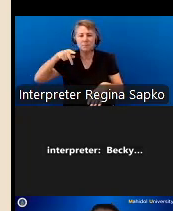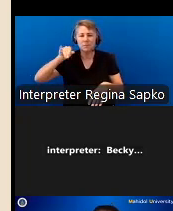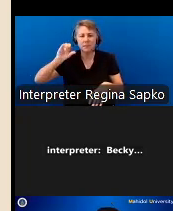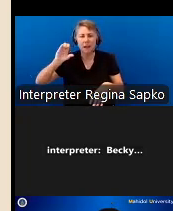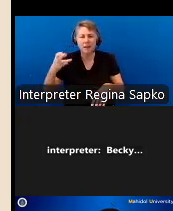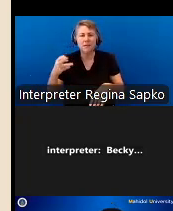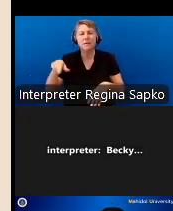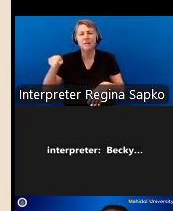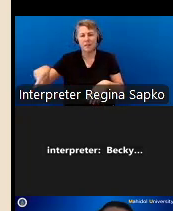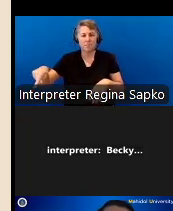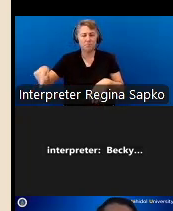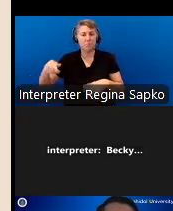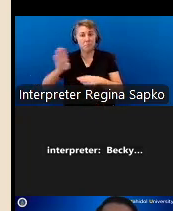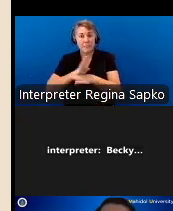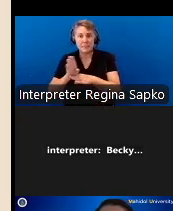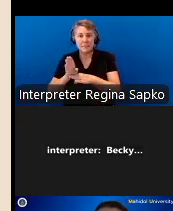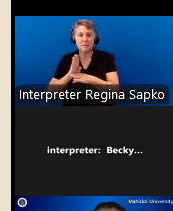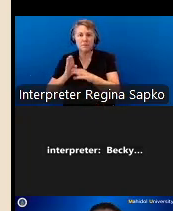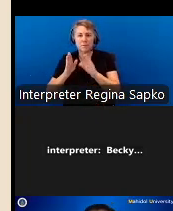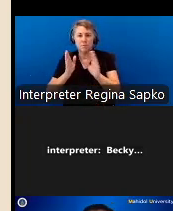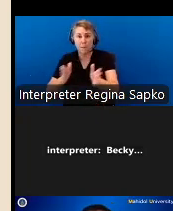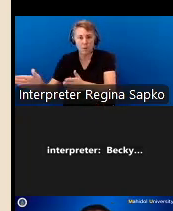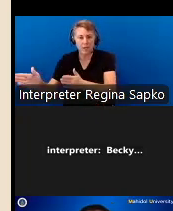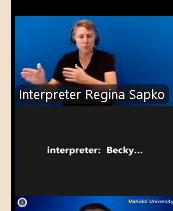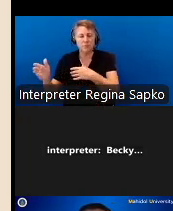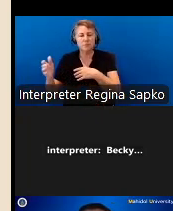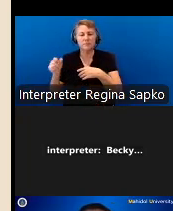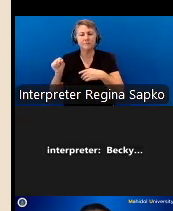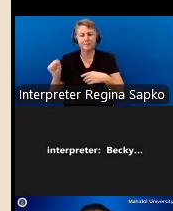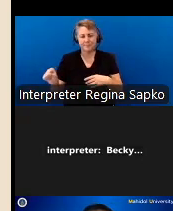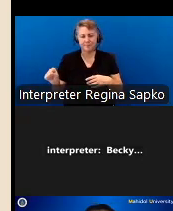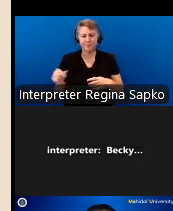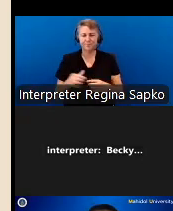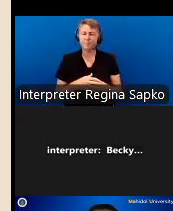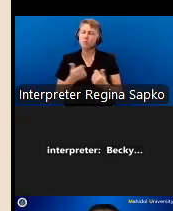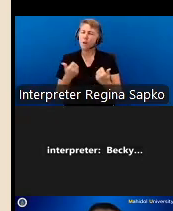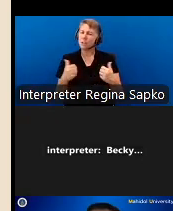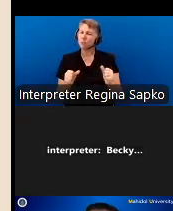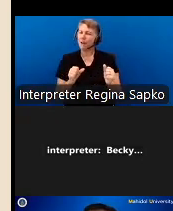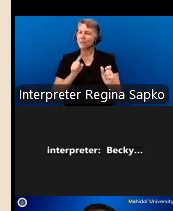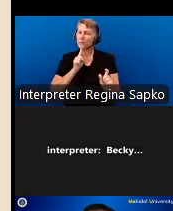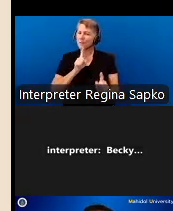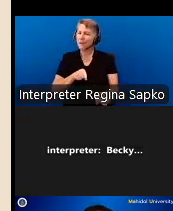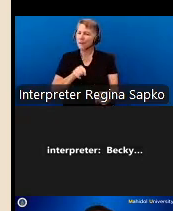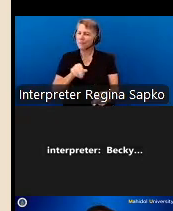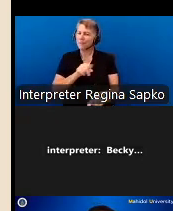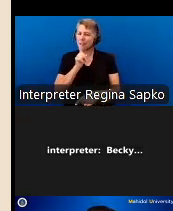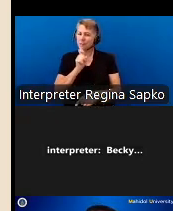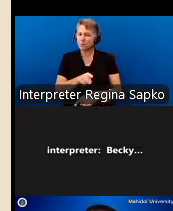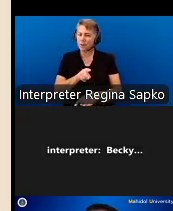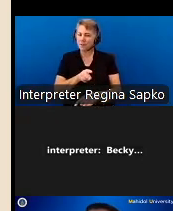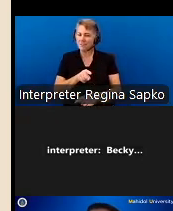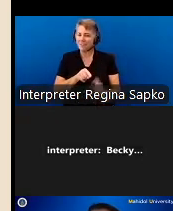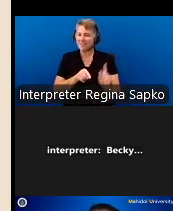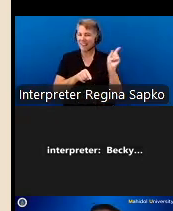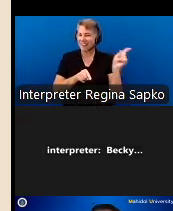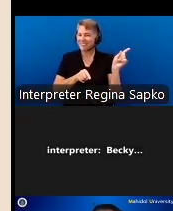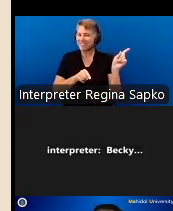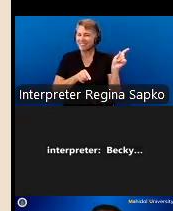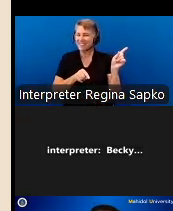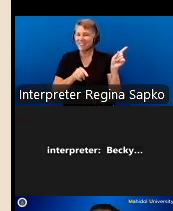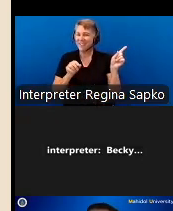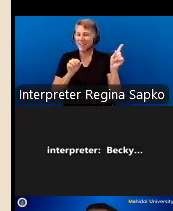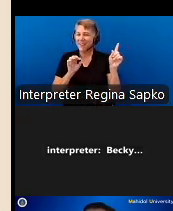preparation. And I try to address like the question that, the organizer assigned me to try